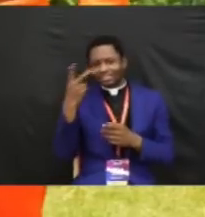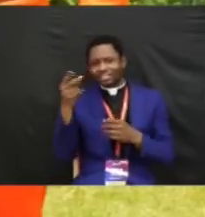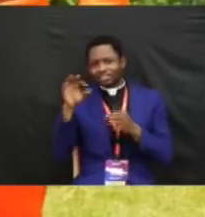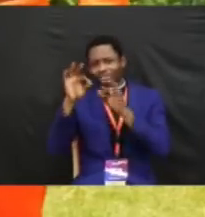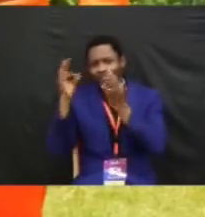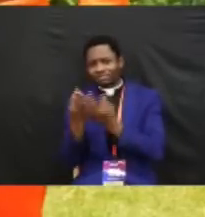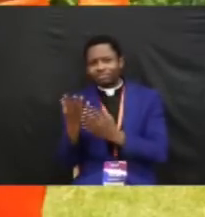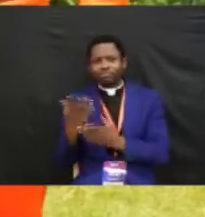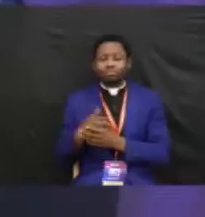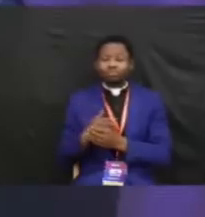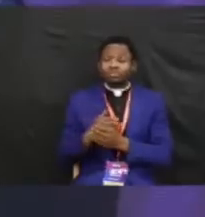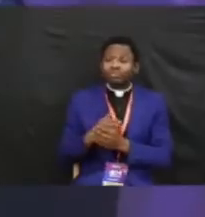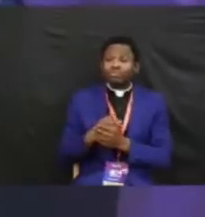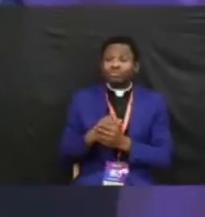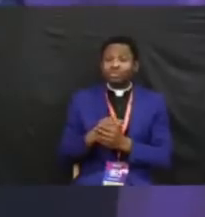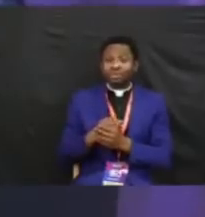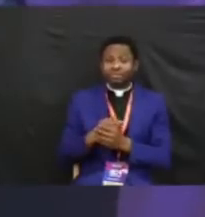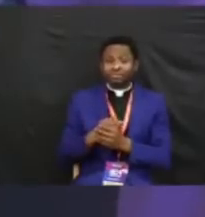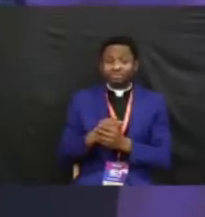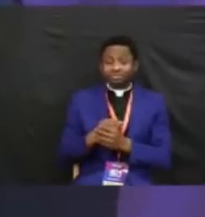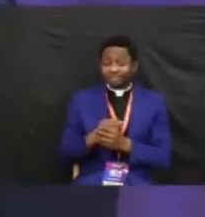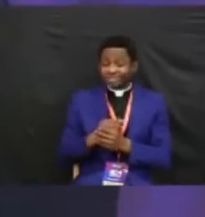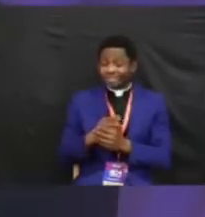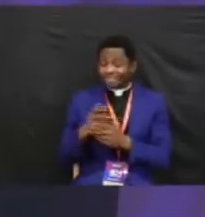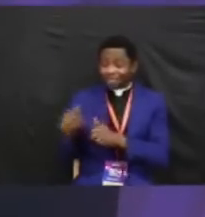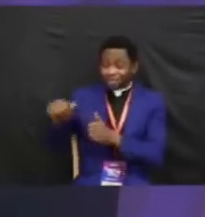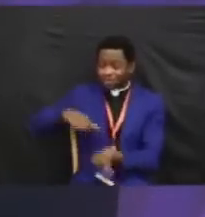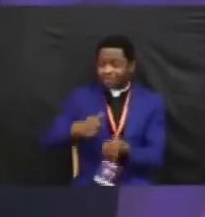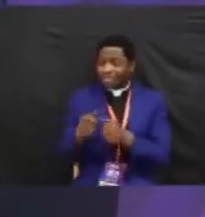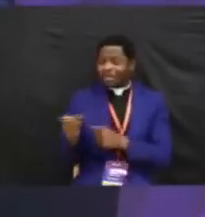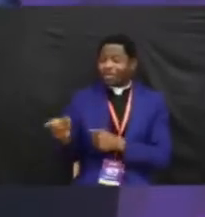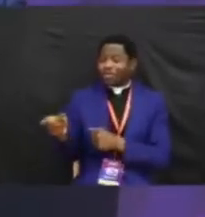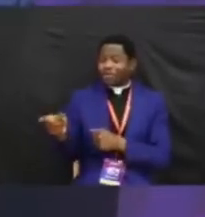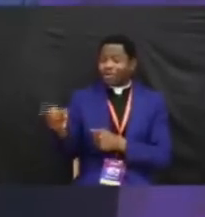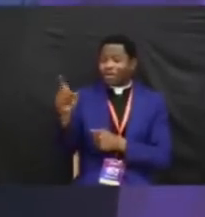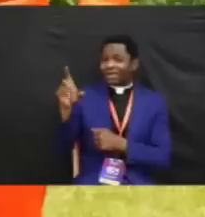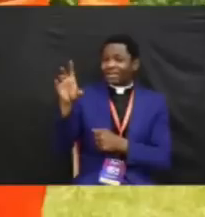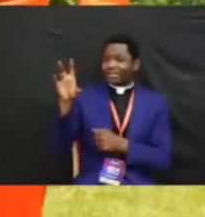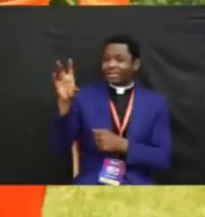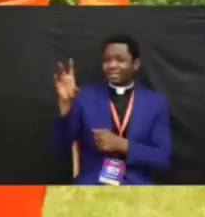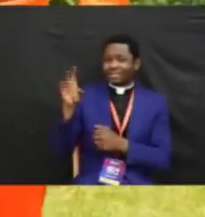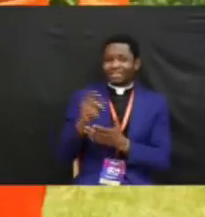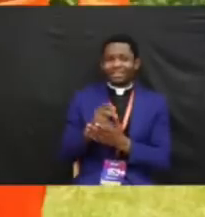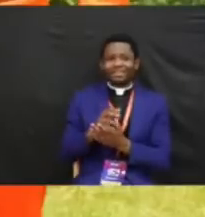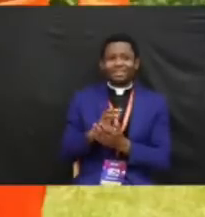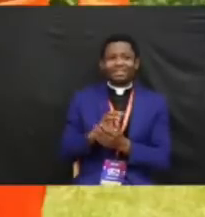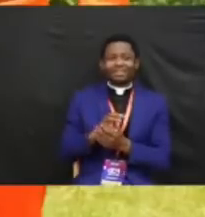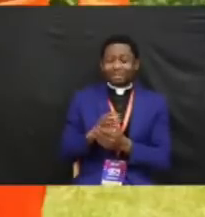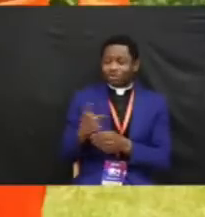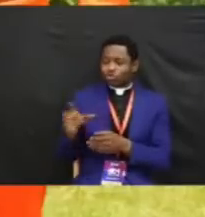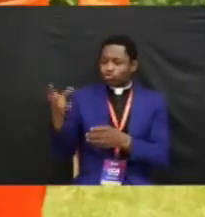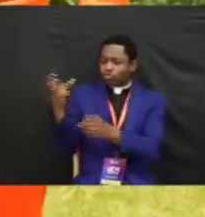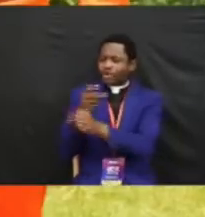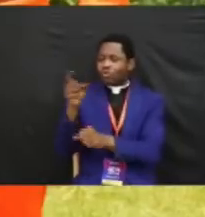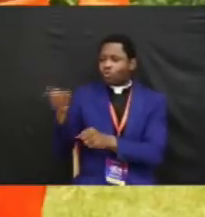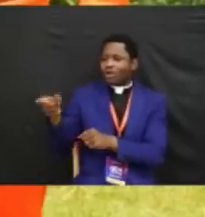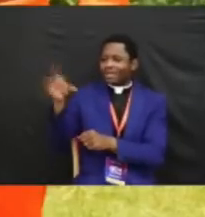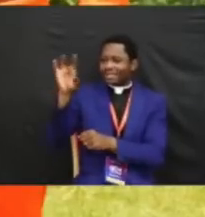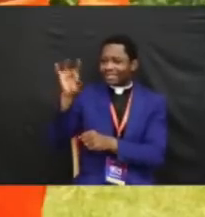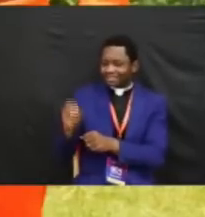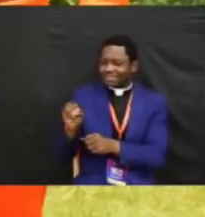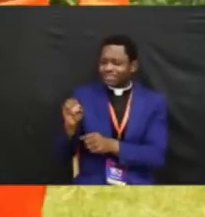of which 175 were baptized in water. So he won 180 and then he made sure that